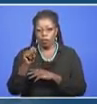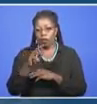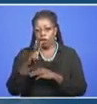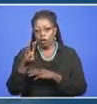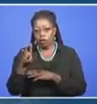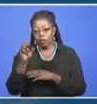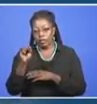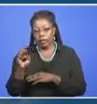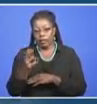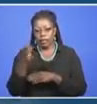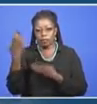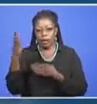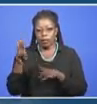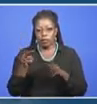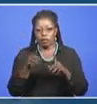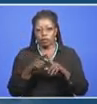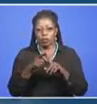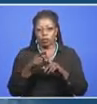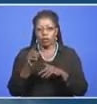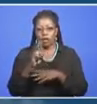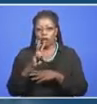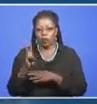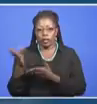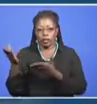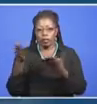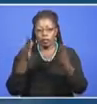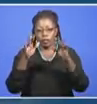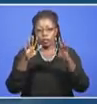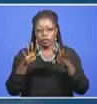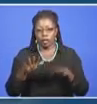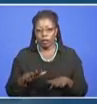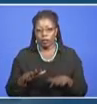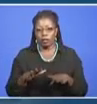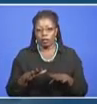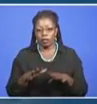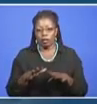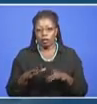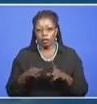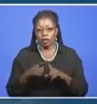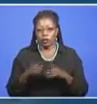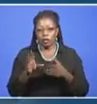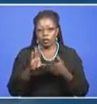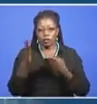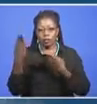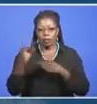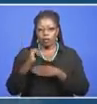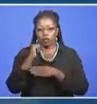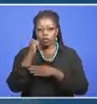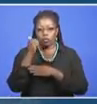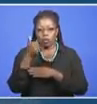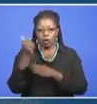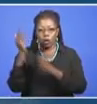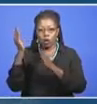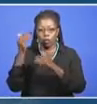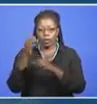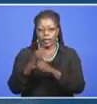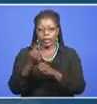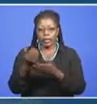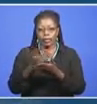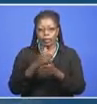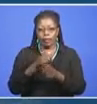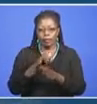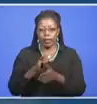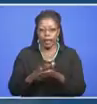Bahamas that's also moving towards the west, and that will bring some shower activity to the central Bahamas tomorrow, and hopefully we'll get some of that here